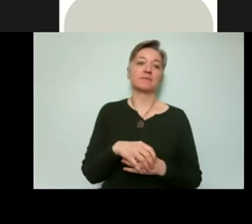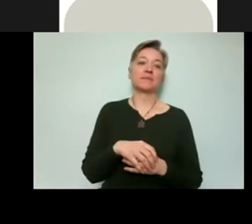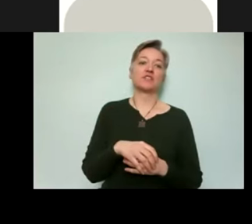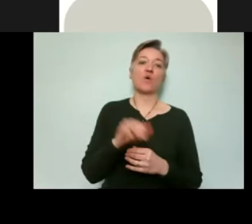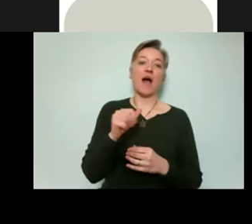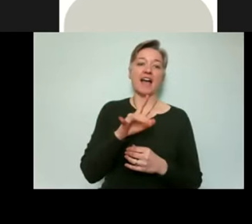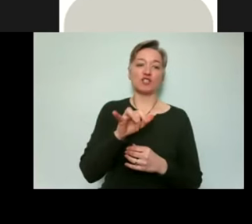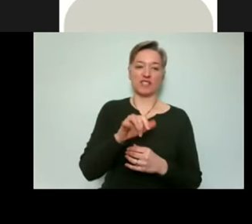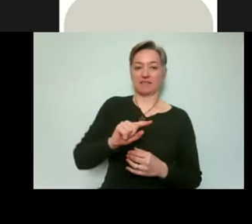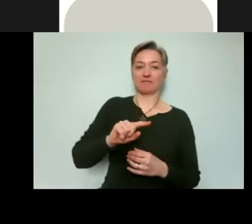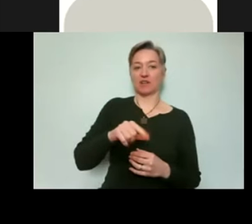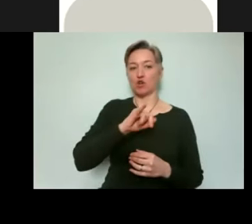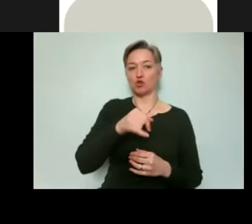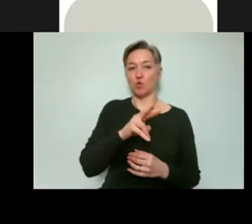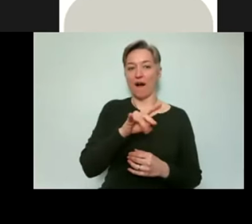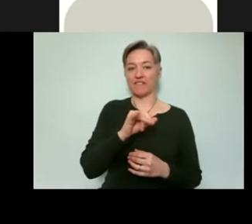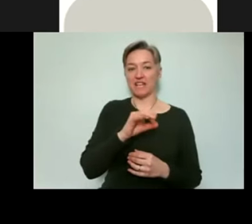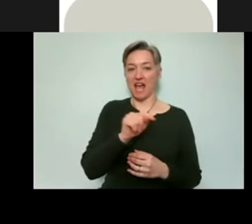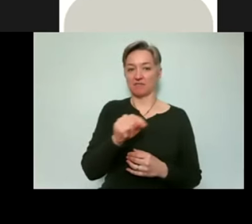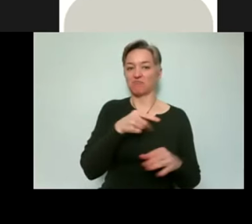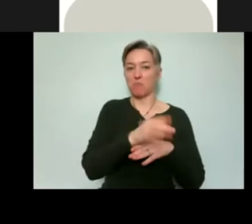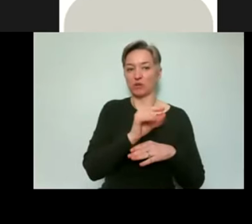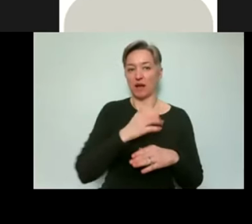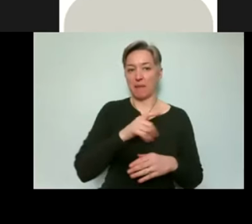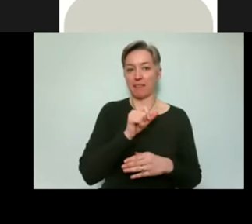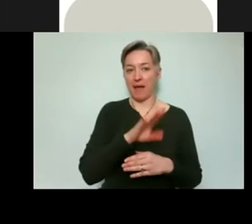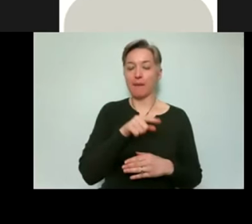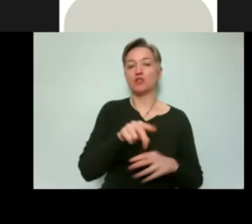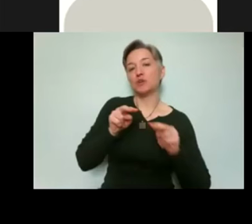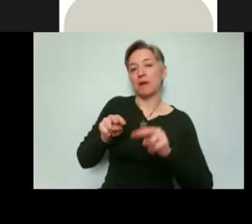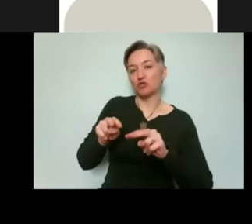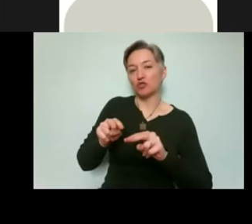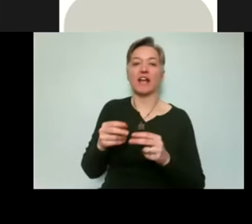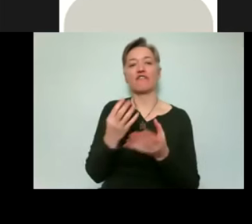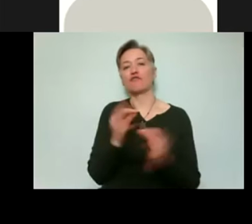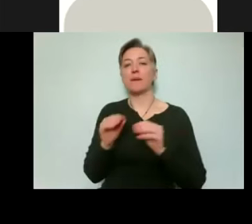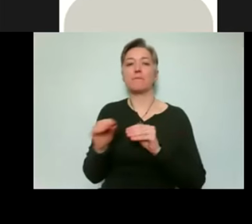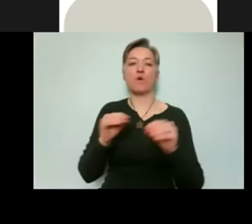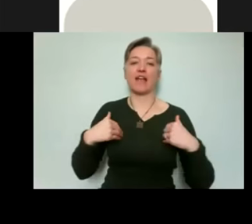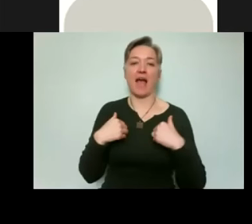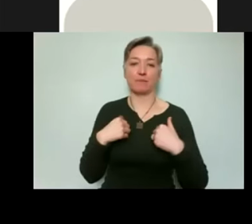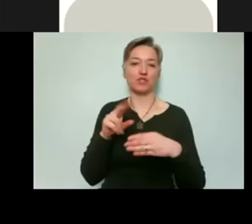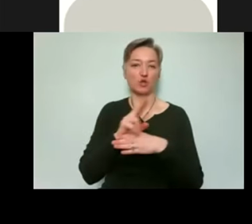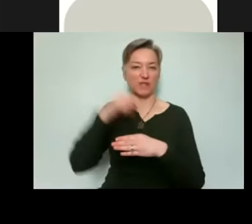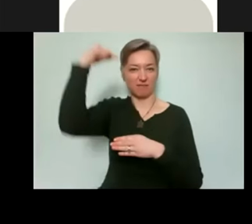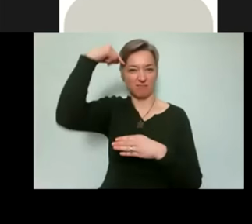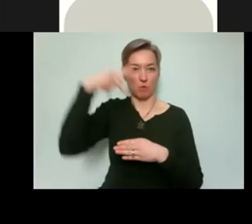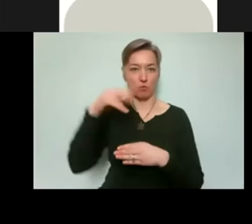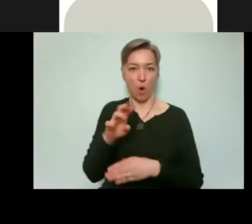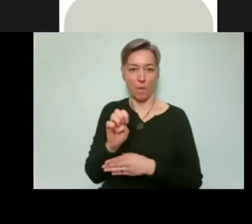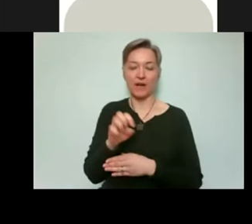in my lab. And she was measuring neural activity in freely moving animals using NeuroPixels probes, and also had built a really